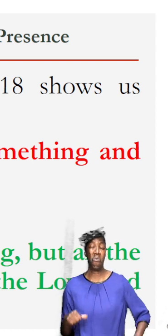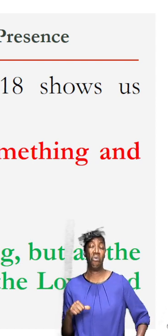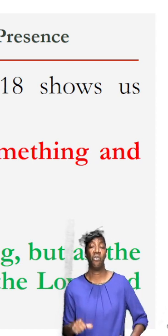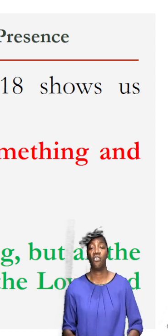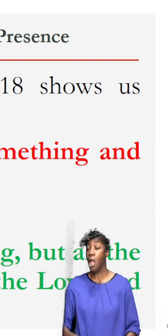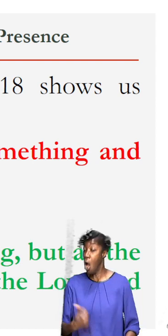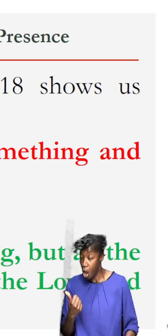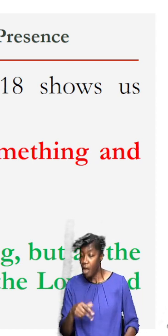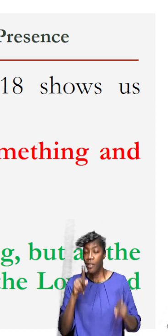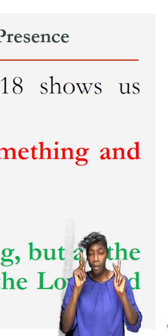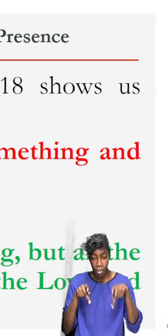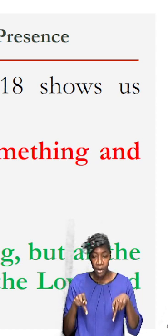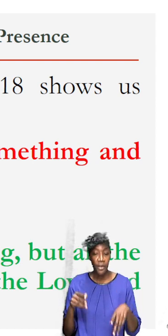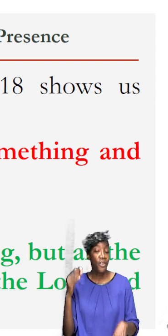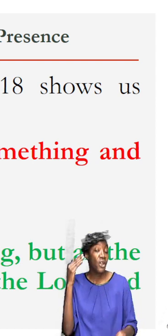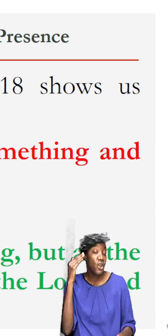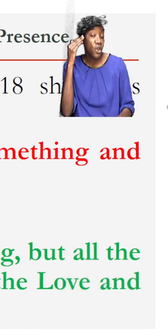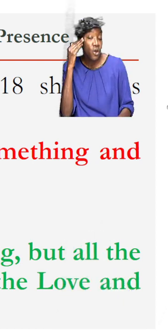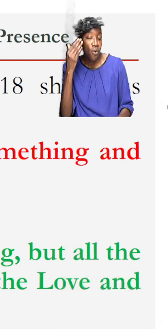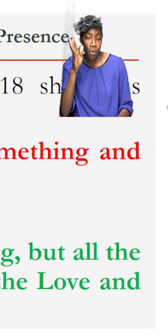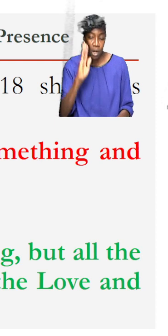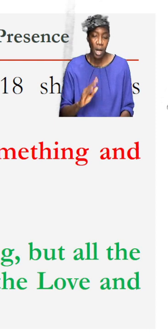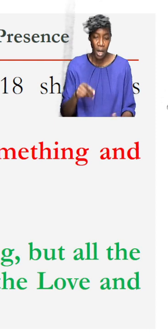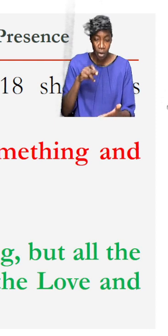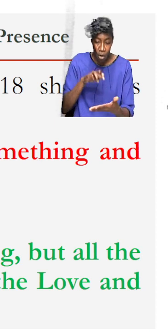The other person knew God owed him nothing.